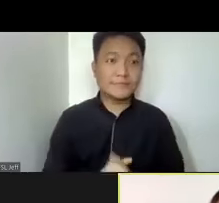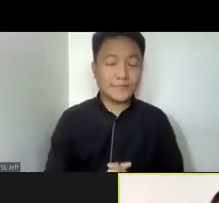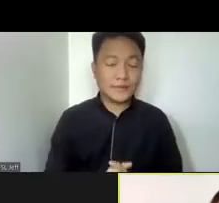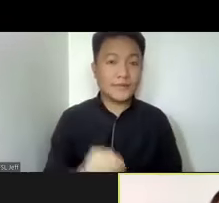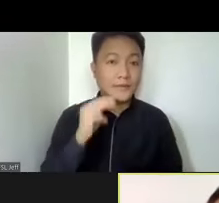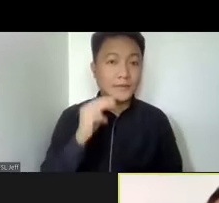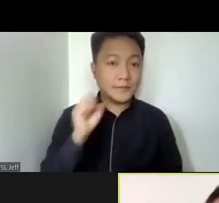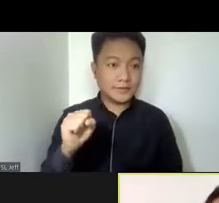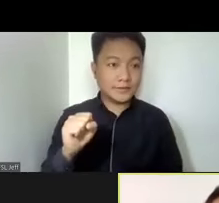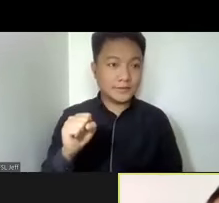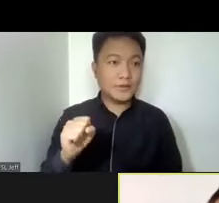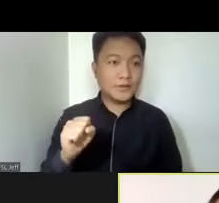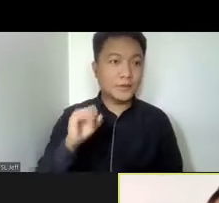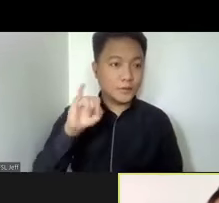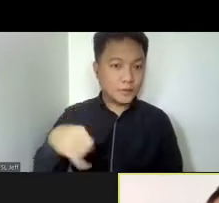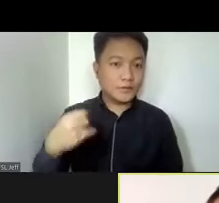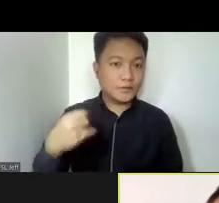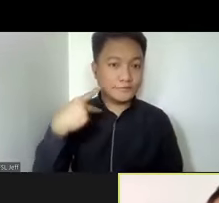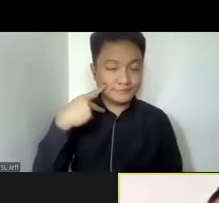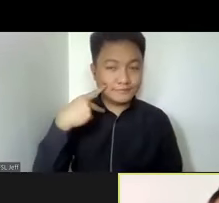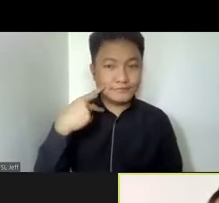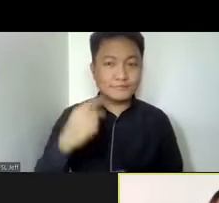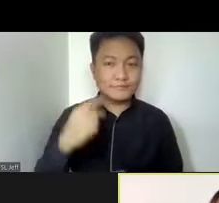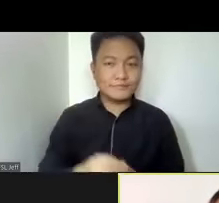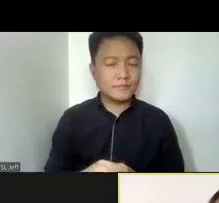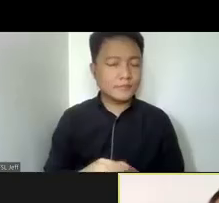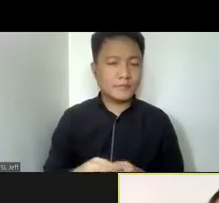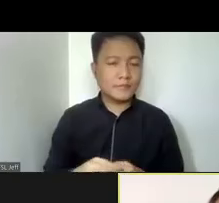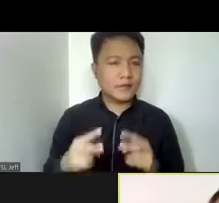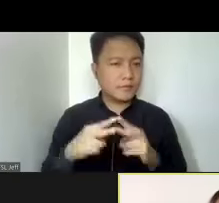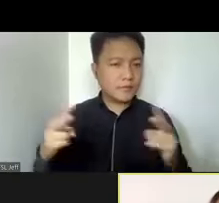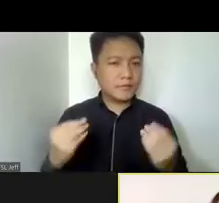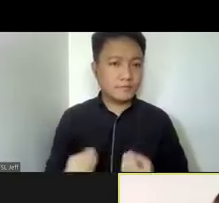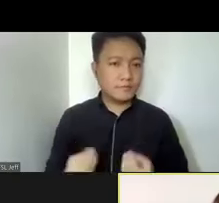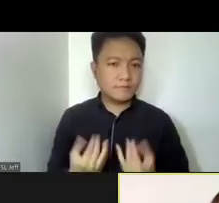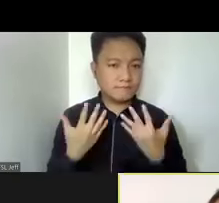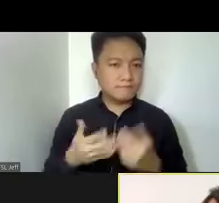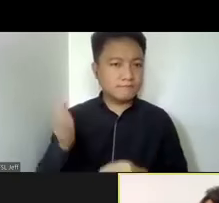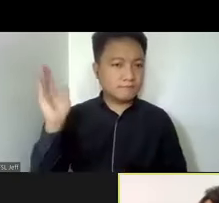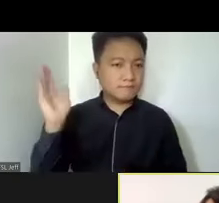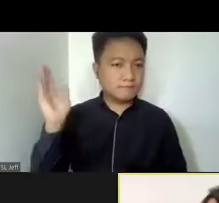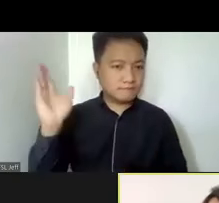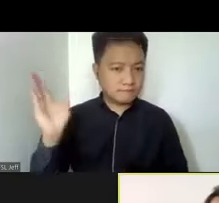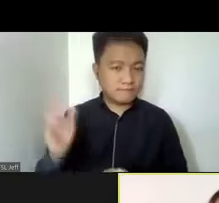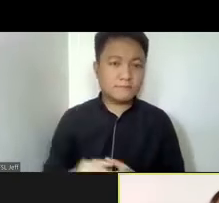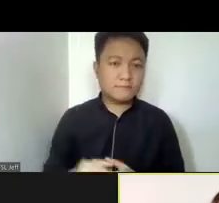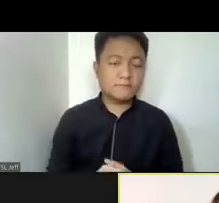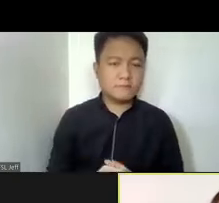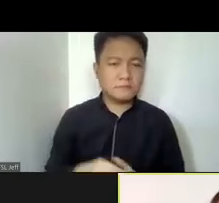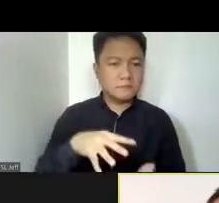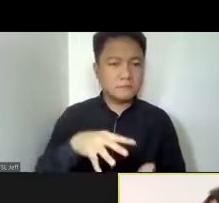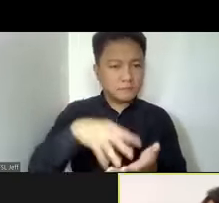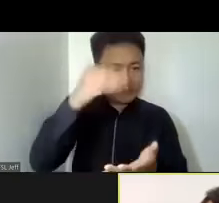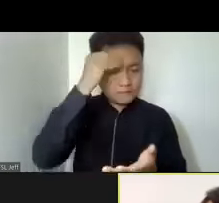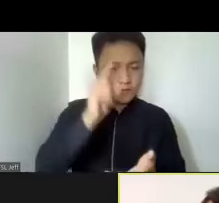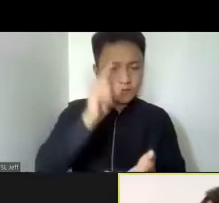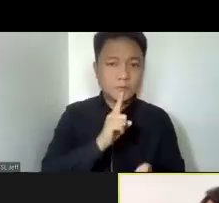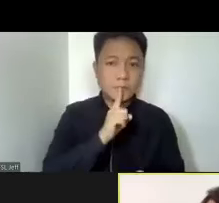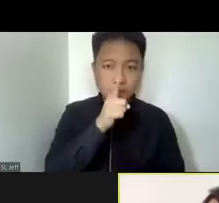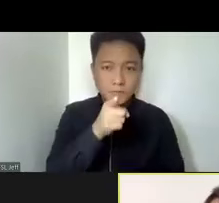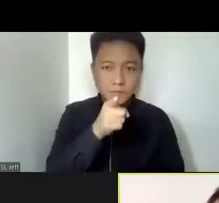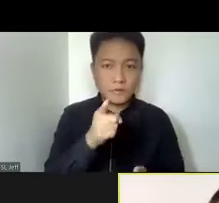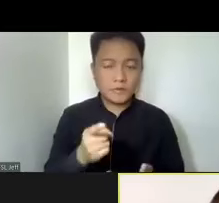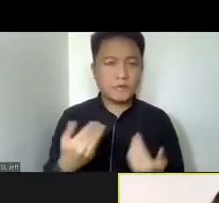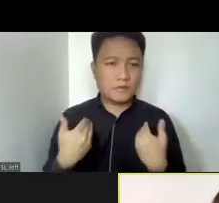well. We learned that there's an extinction of the coffee species due to the global warming that could lead